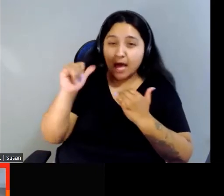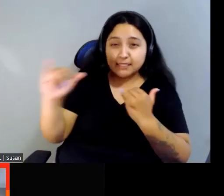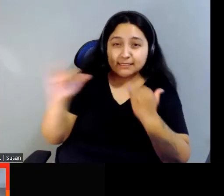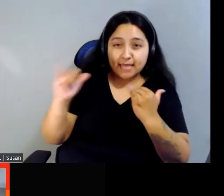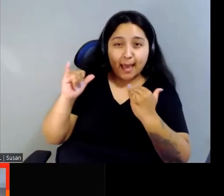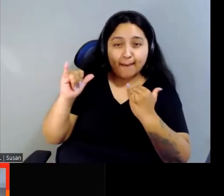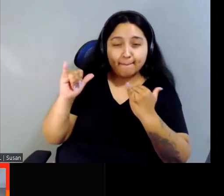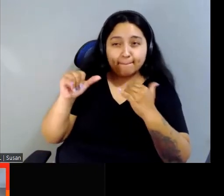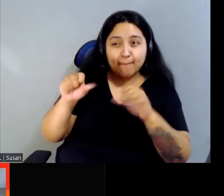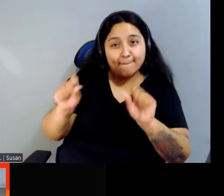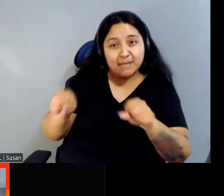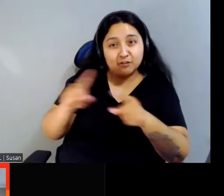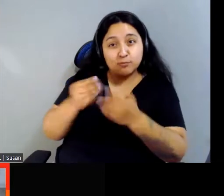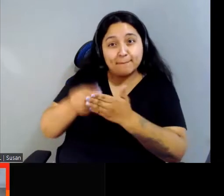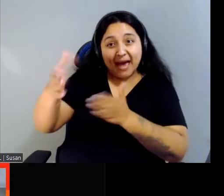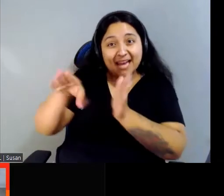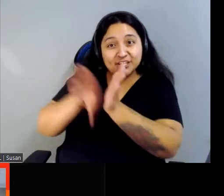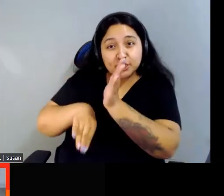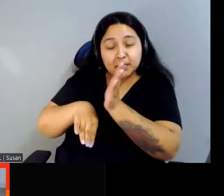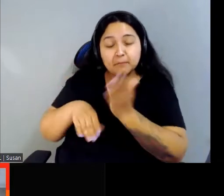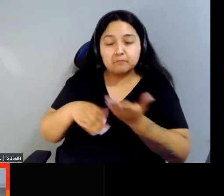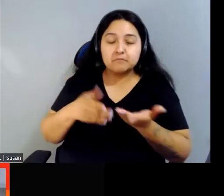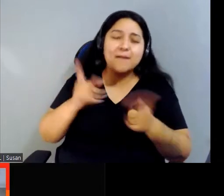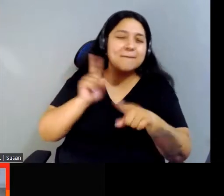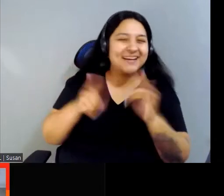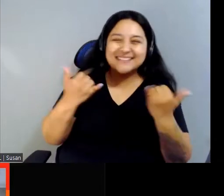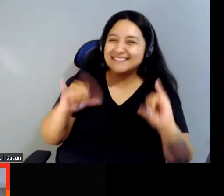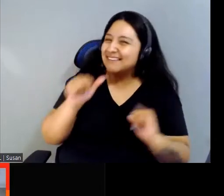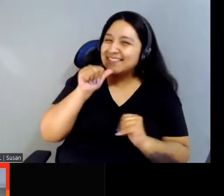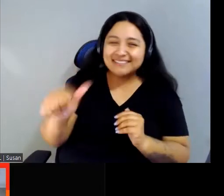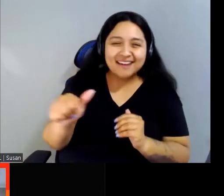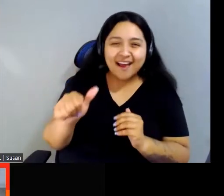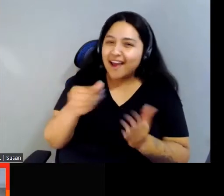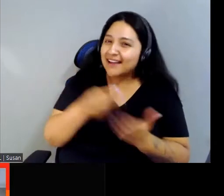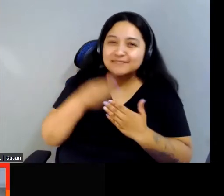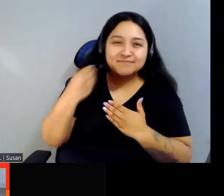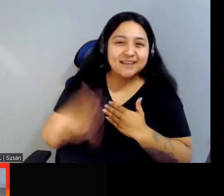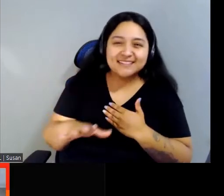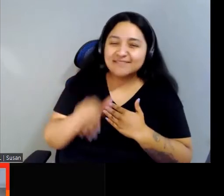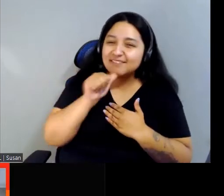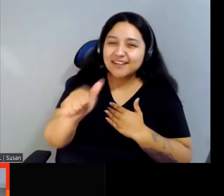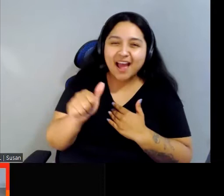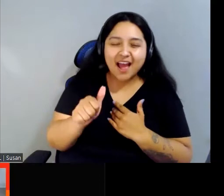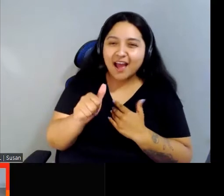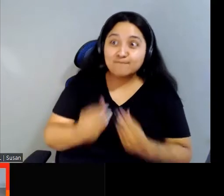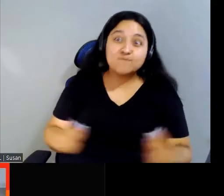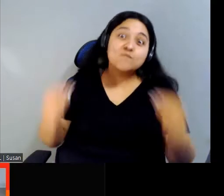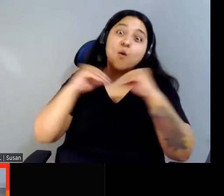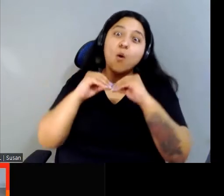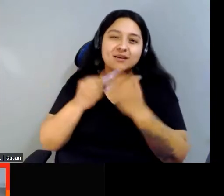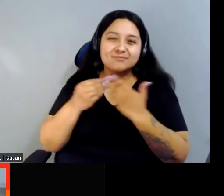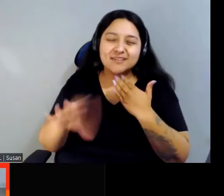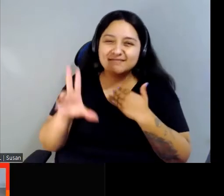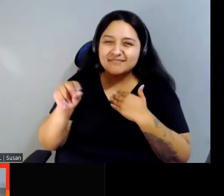believe it's not that much. It's really not that much. It's not that much more. And when you're talking about the